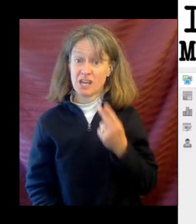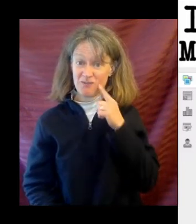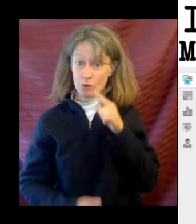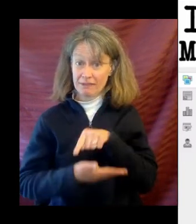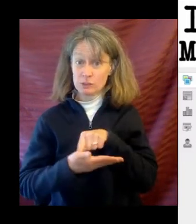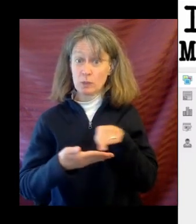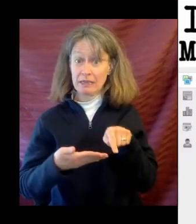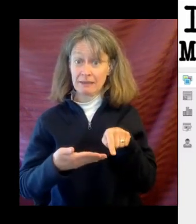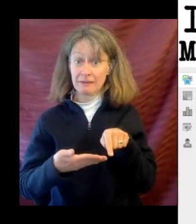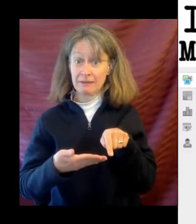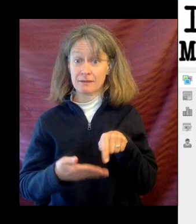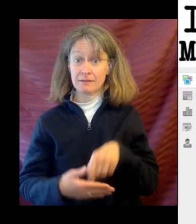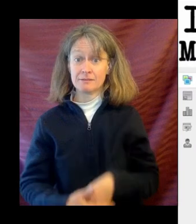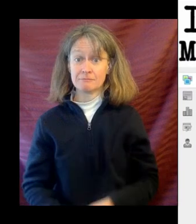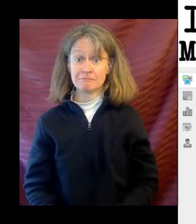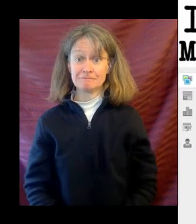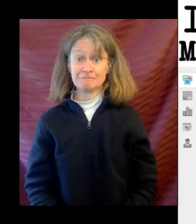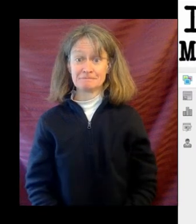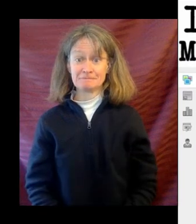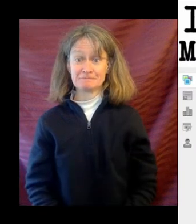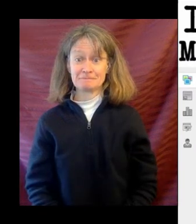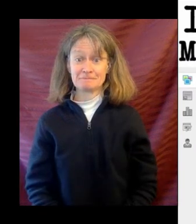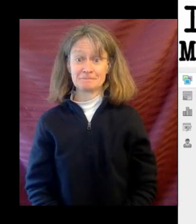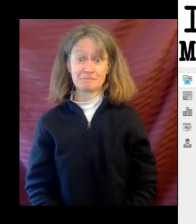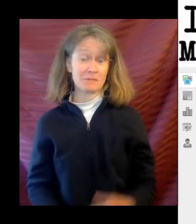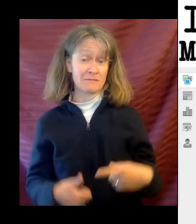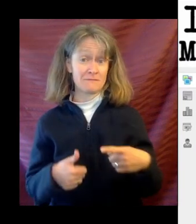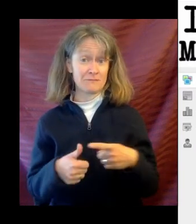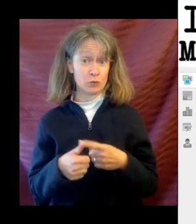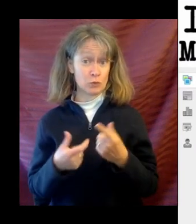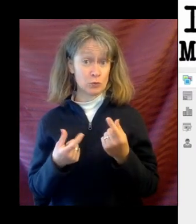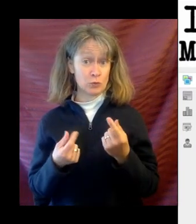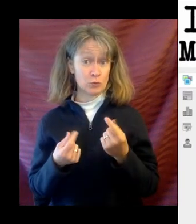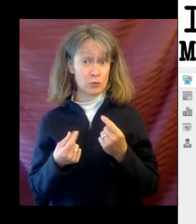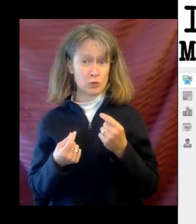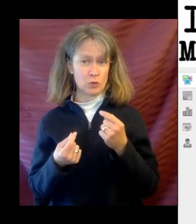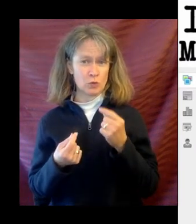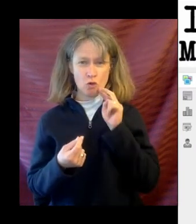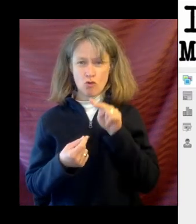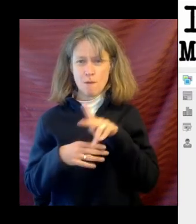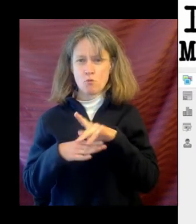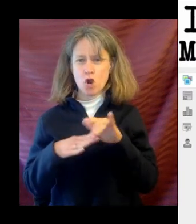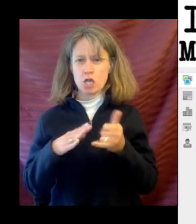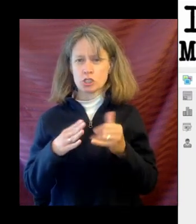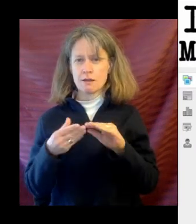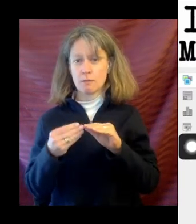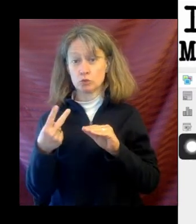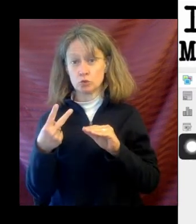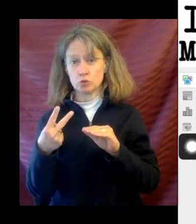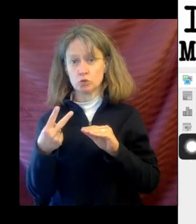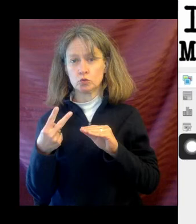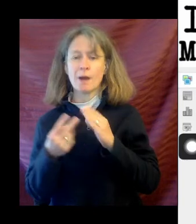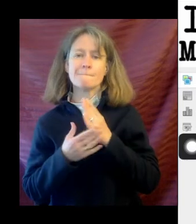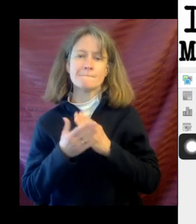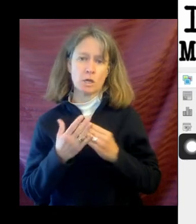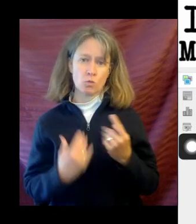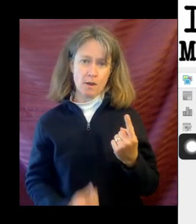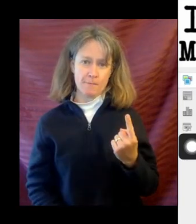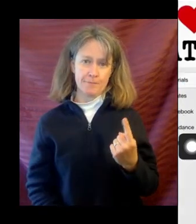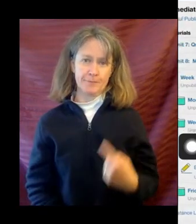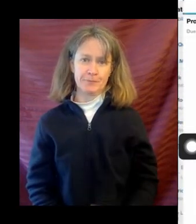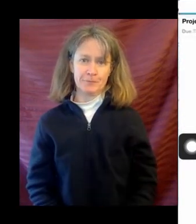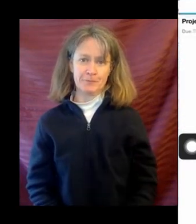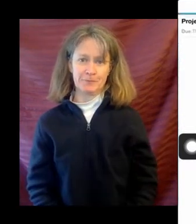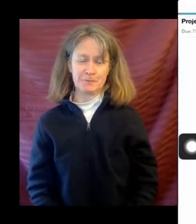week. The first thing you're going to do is look at Project 2, Part 1.